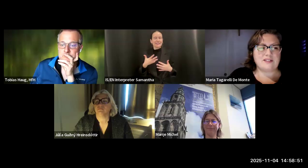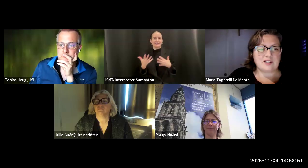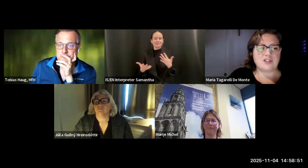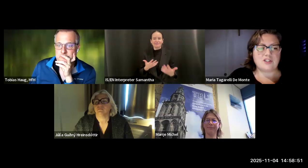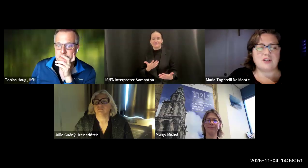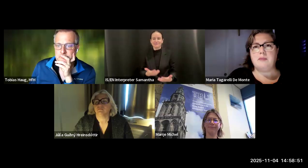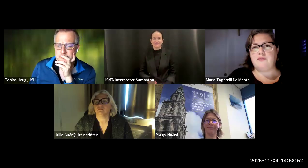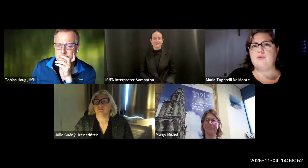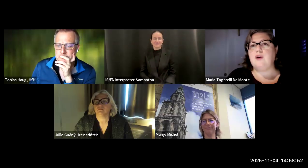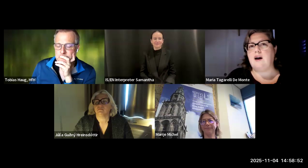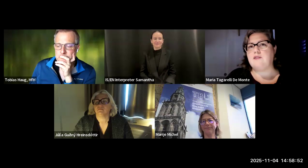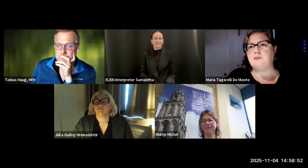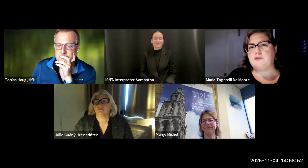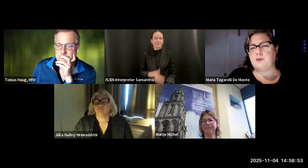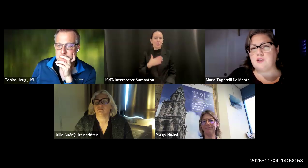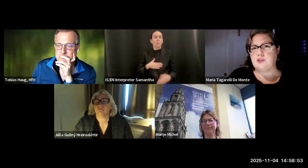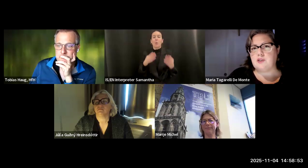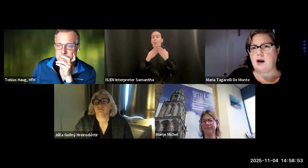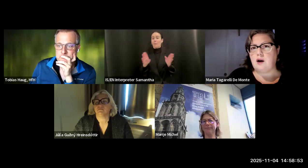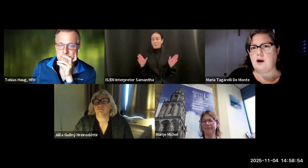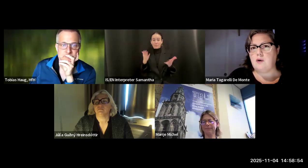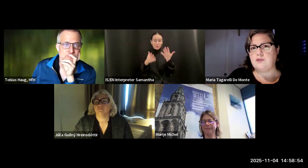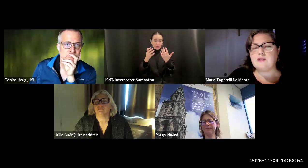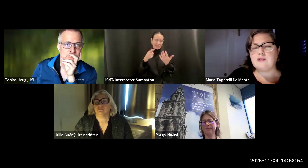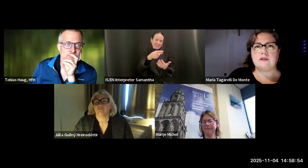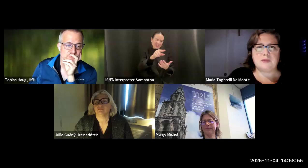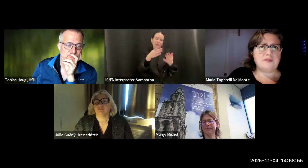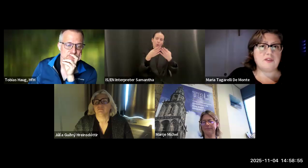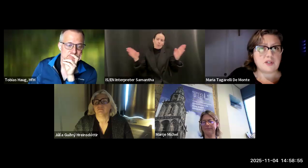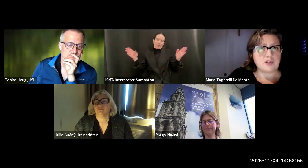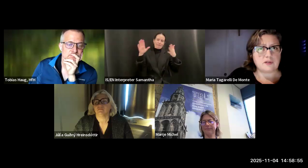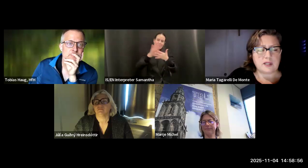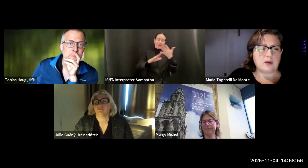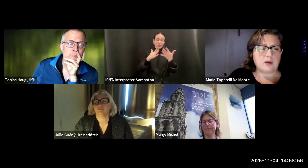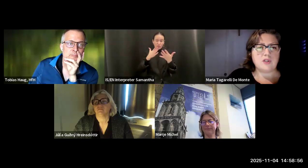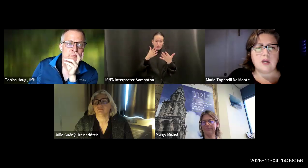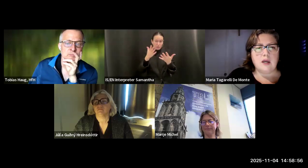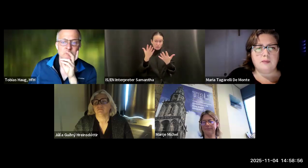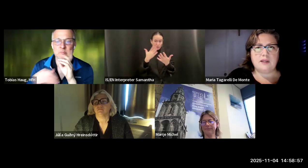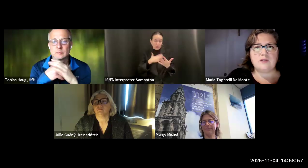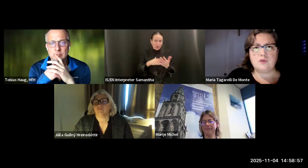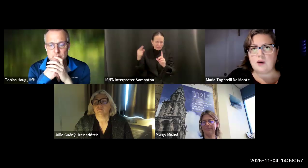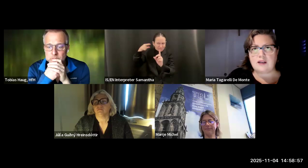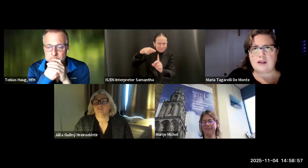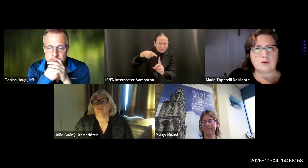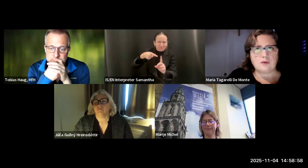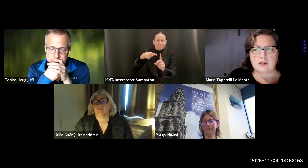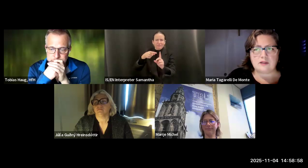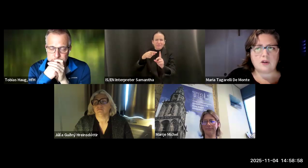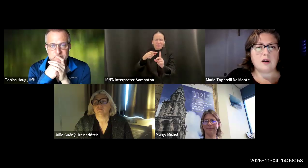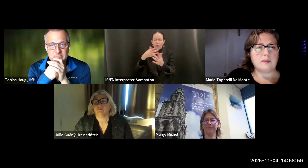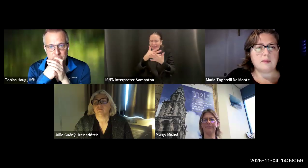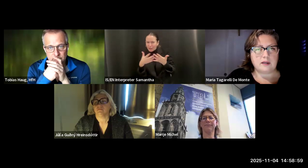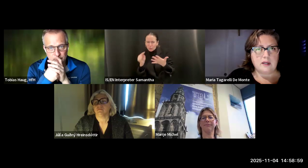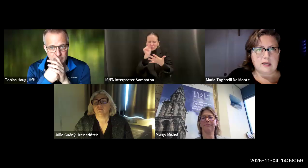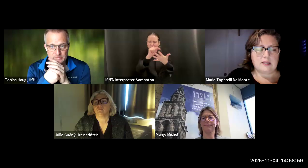possibilities for this discussion. But if you do have specific question on how I address specific features of the language, please do ask